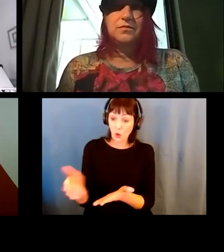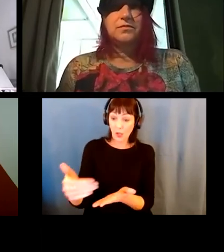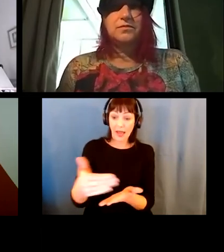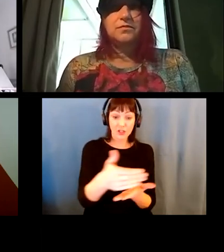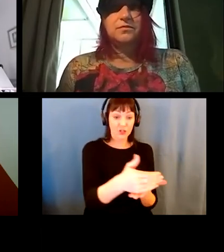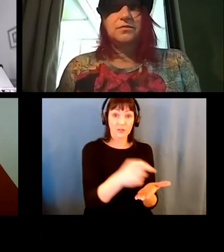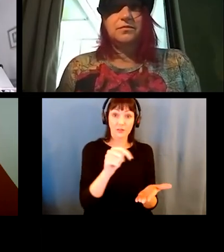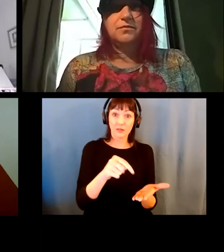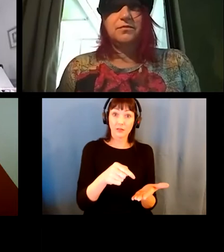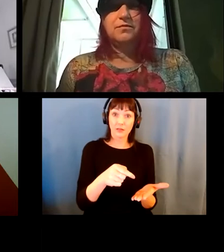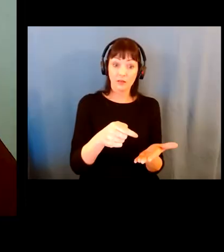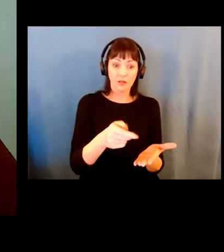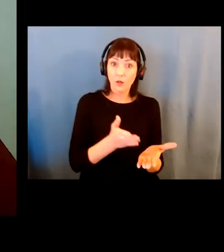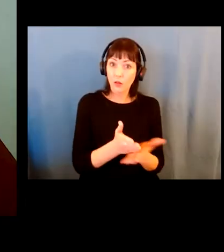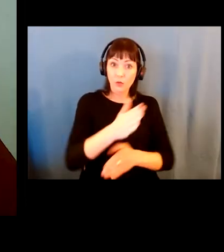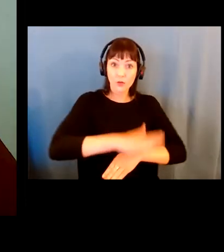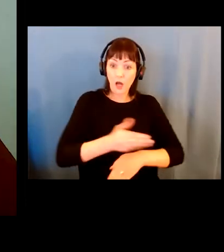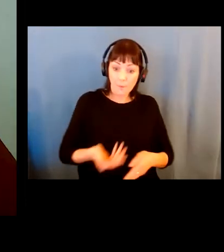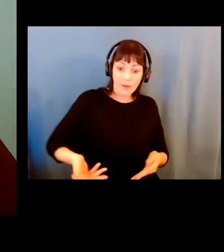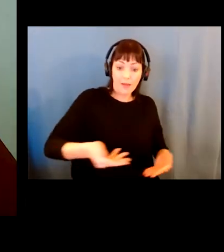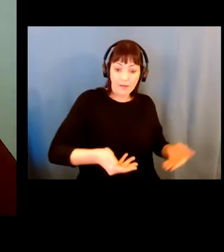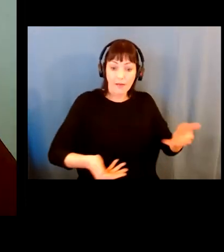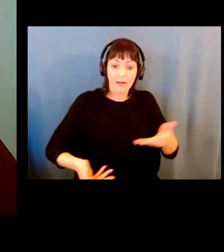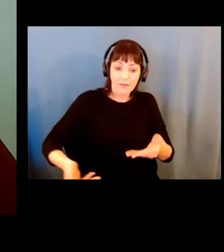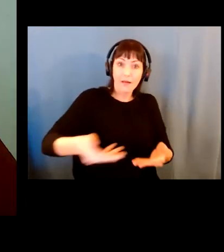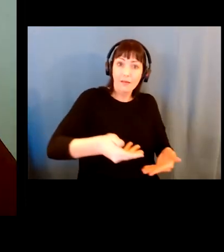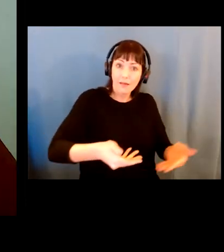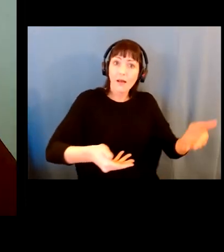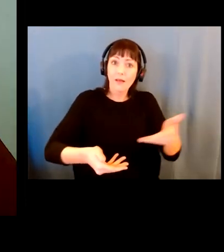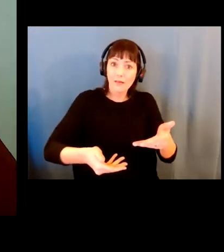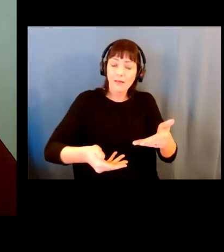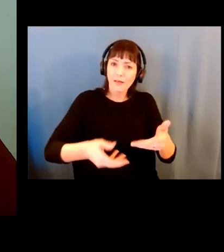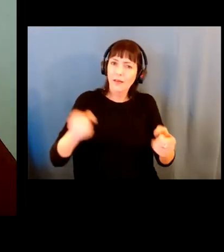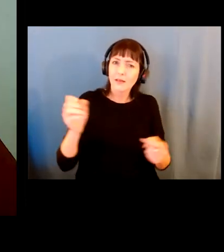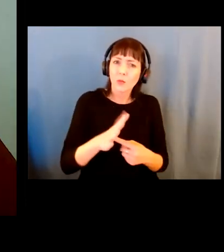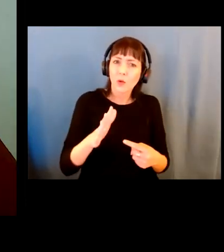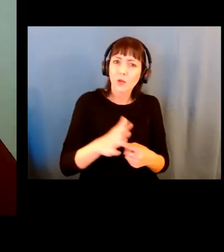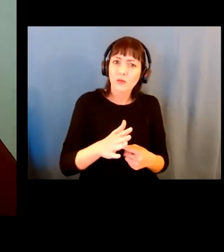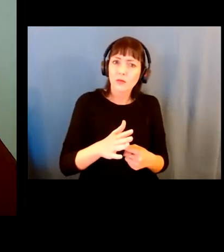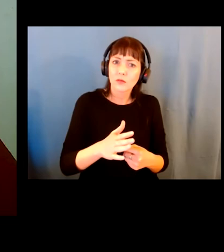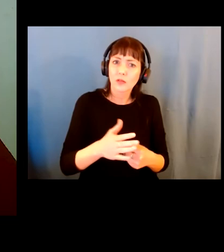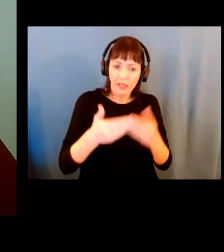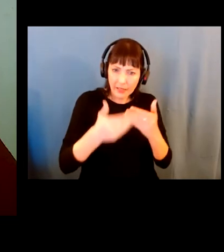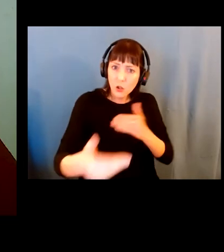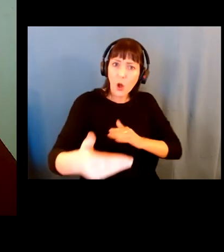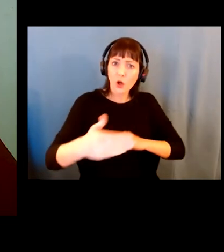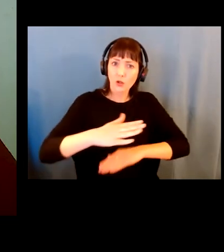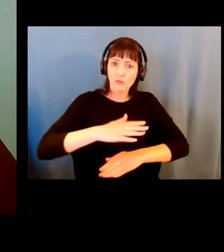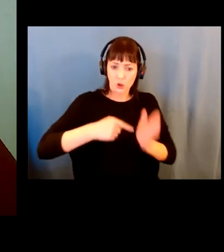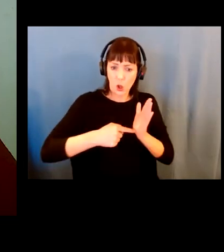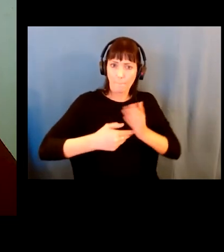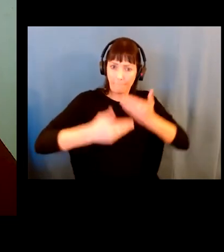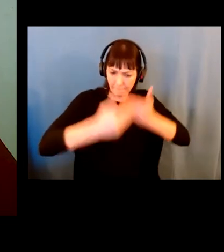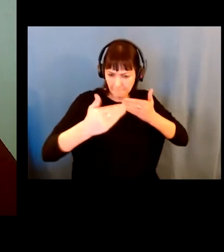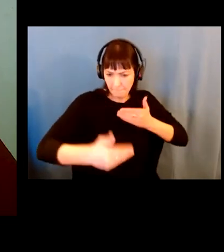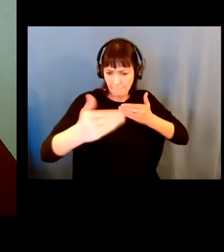are constantly being added to. I think we've mentioned that before, but it's about having that longer term legacy, I think, is